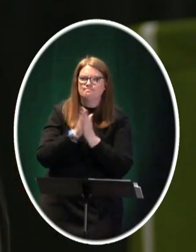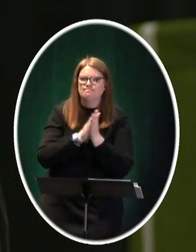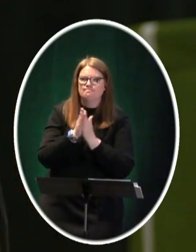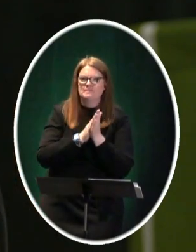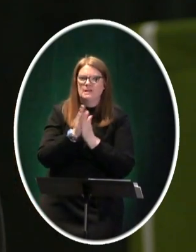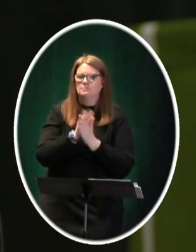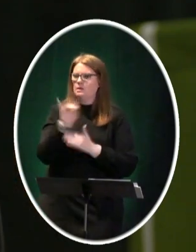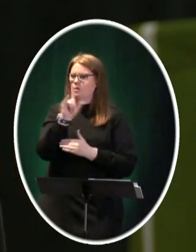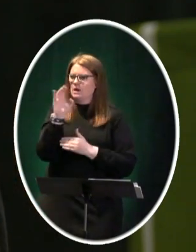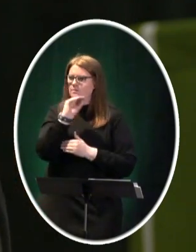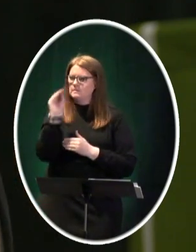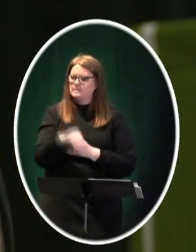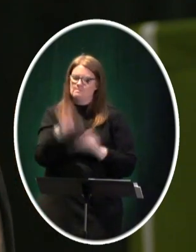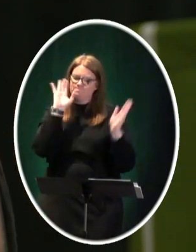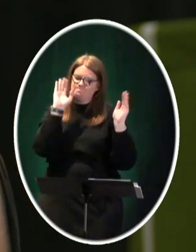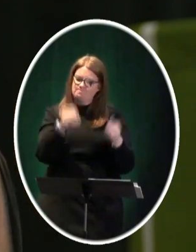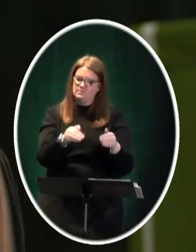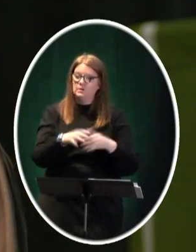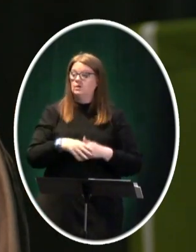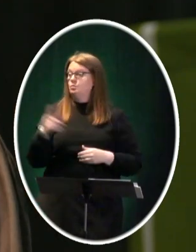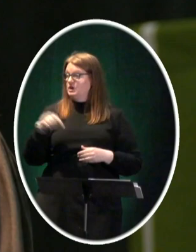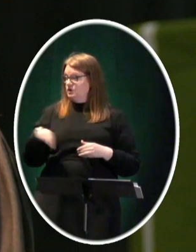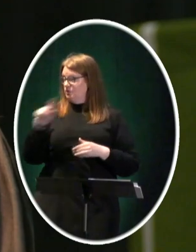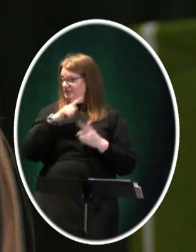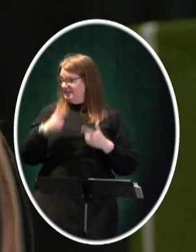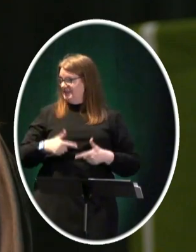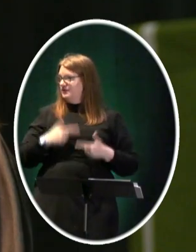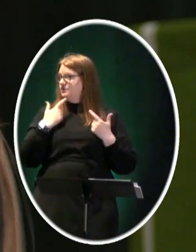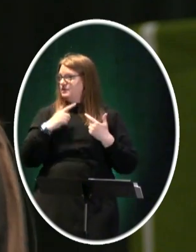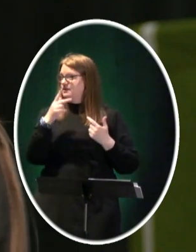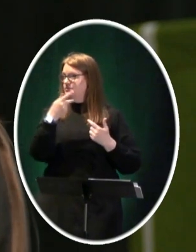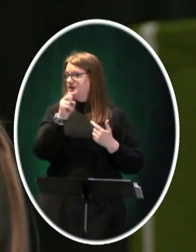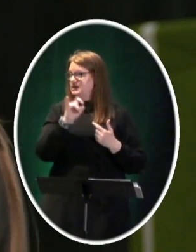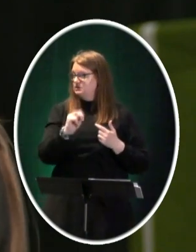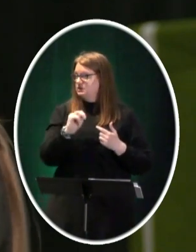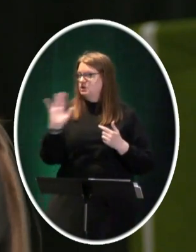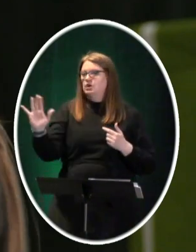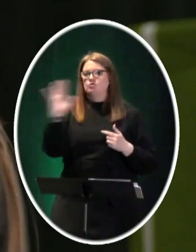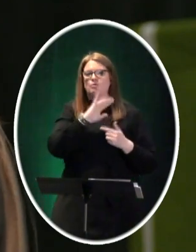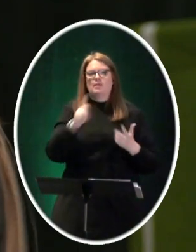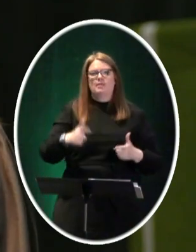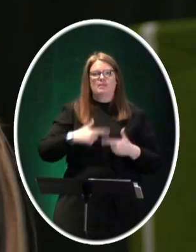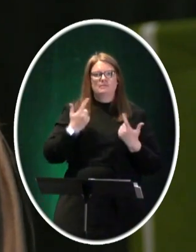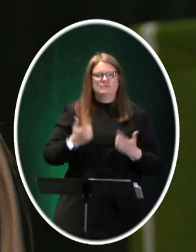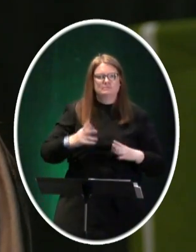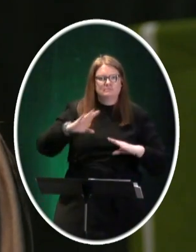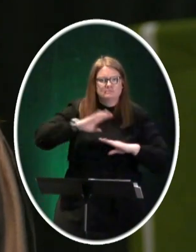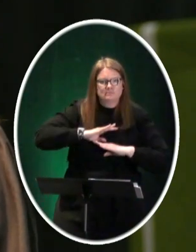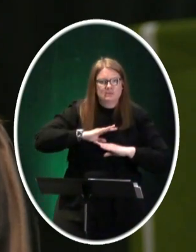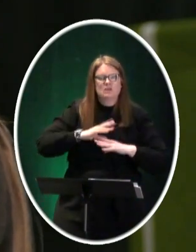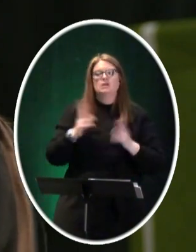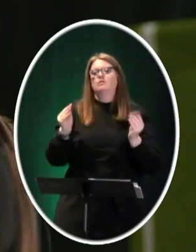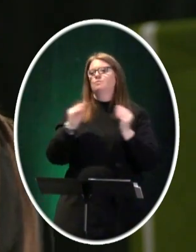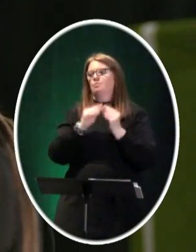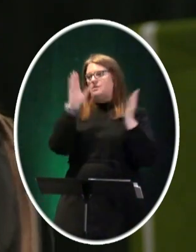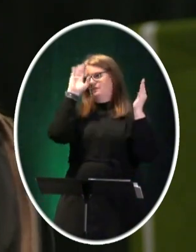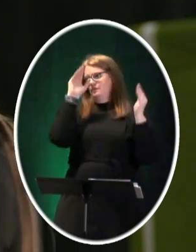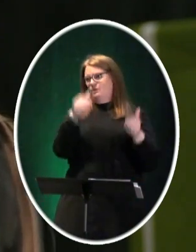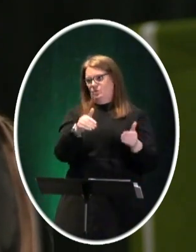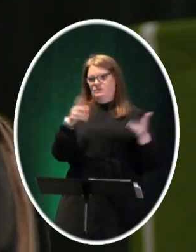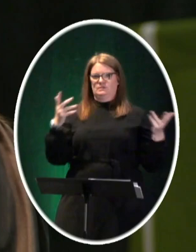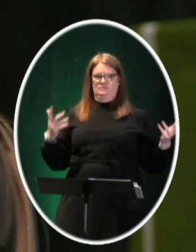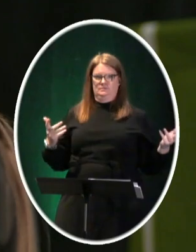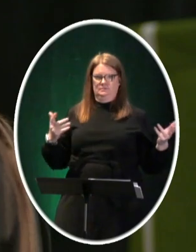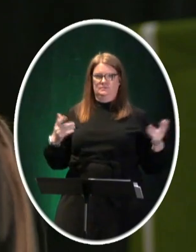100%. When you live your life with passion, your life becomes more fulfilling. You have more of a focus, and every day now